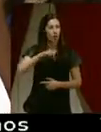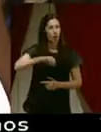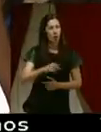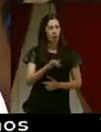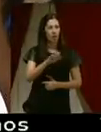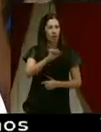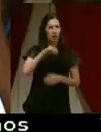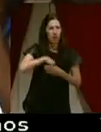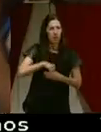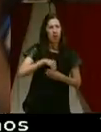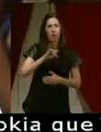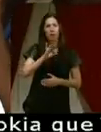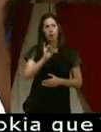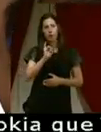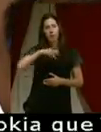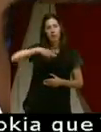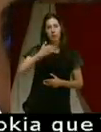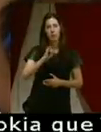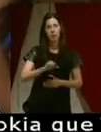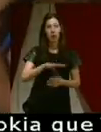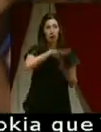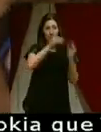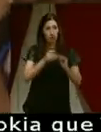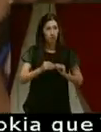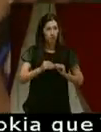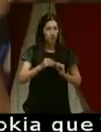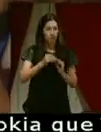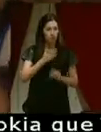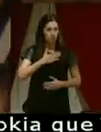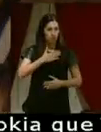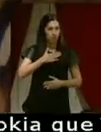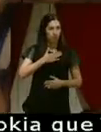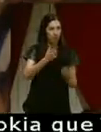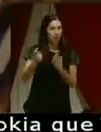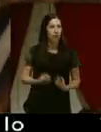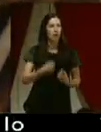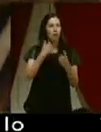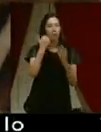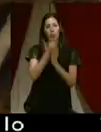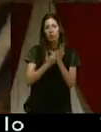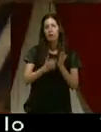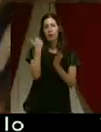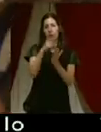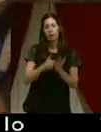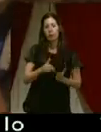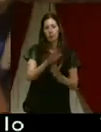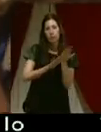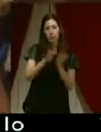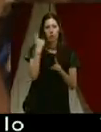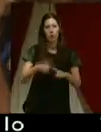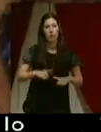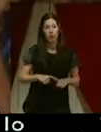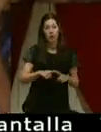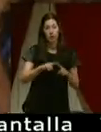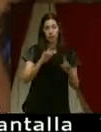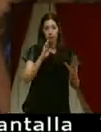But for instance, if you had a Nokia running on Symbian and you had it all well adapted with screen readers